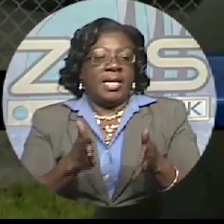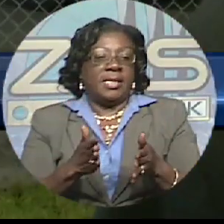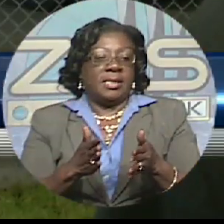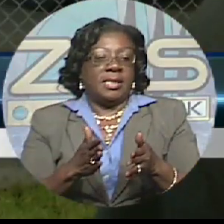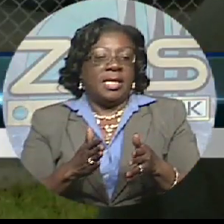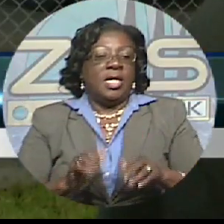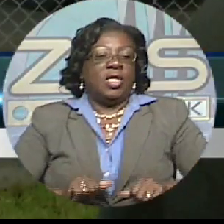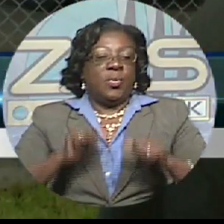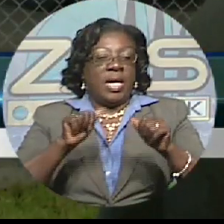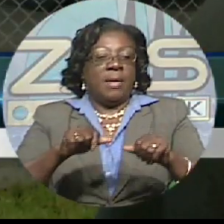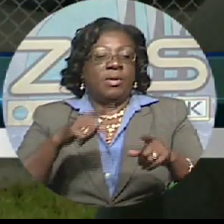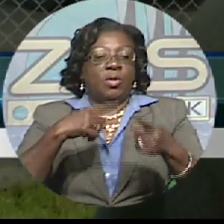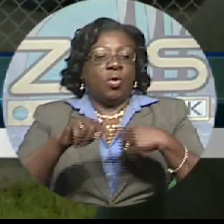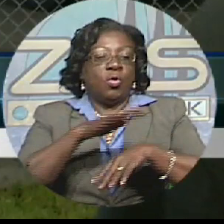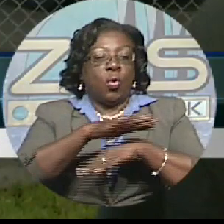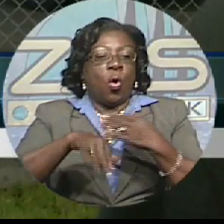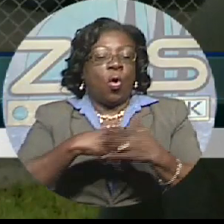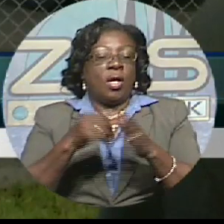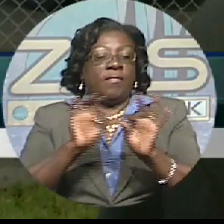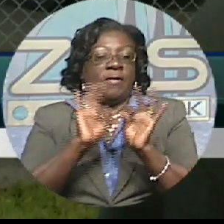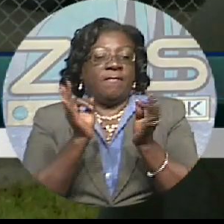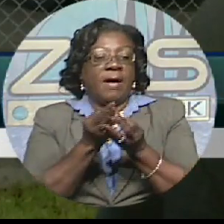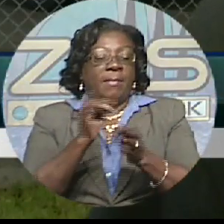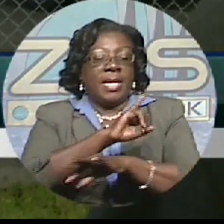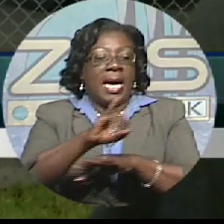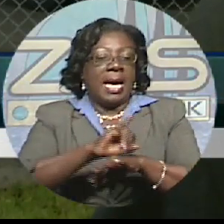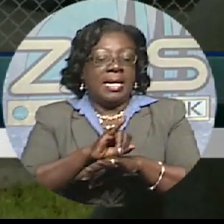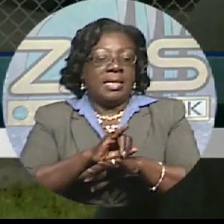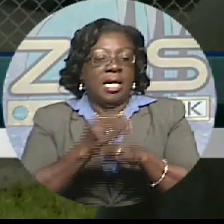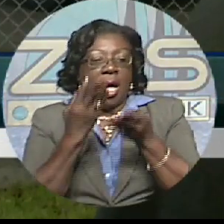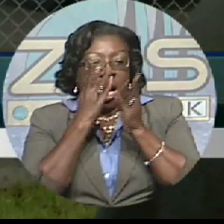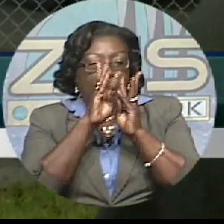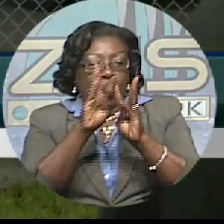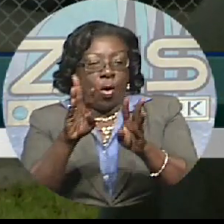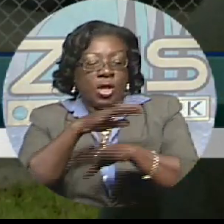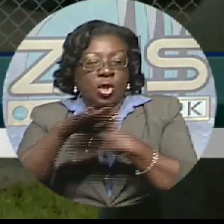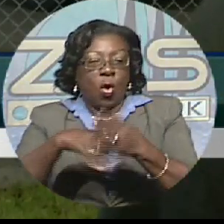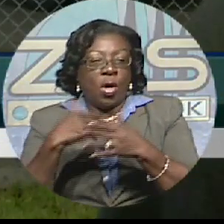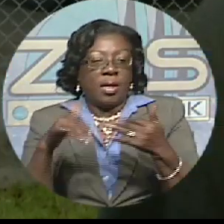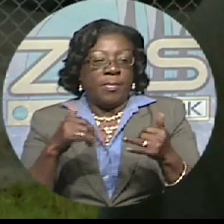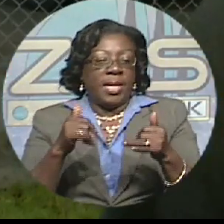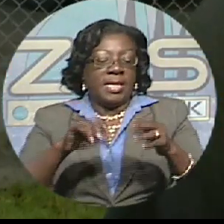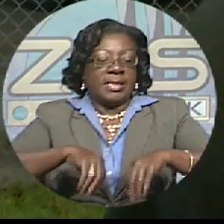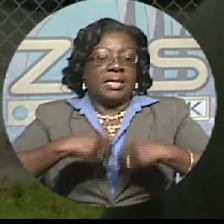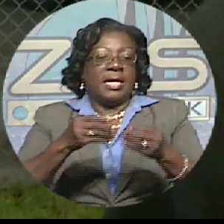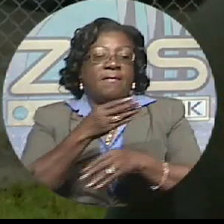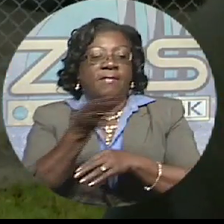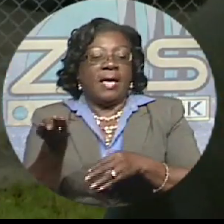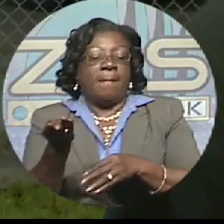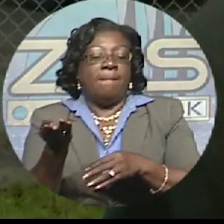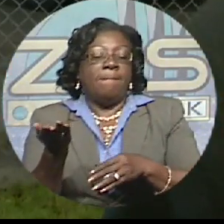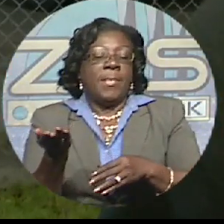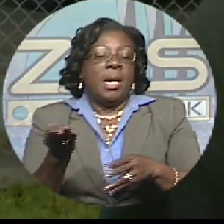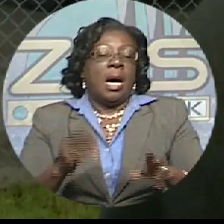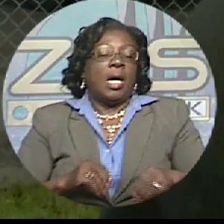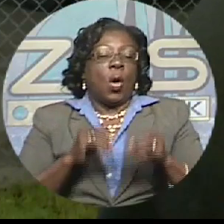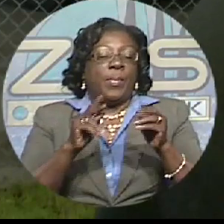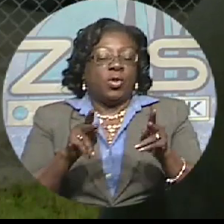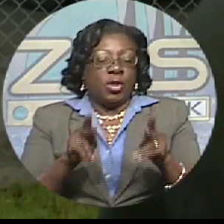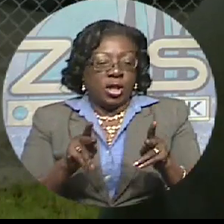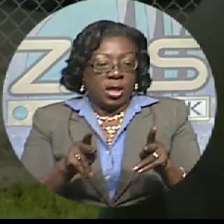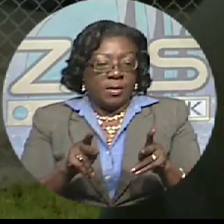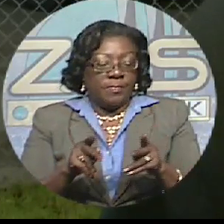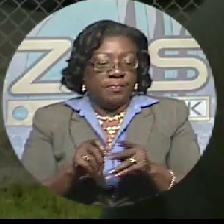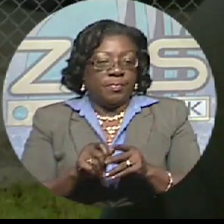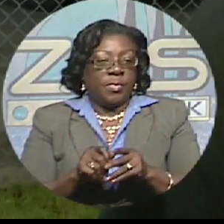go to all the family islands, make an assessment of all the players, and give all those players opportunities. Look what we went to Grand Bahama last year. Look, we found a diamond